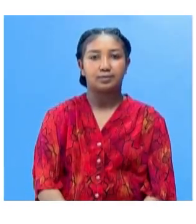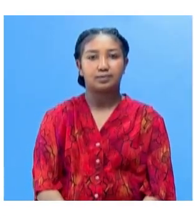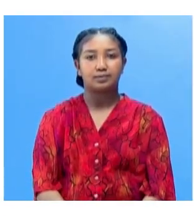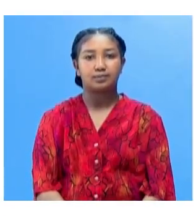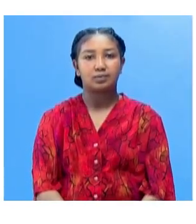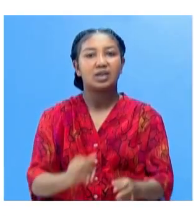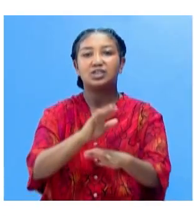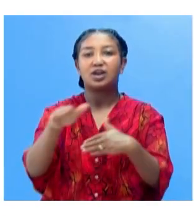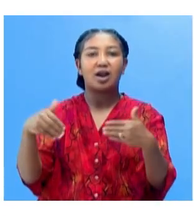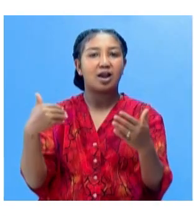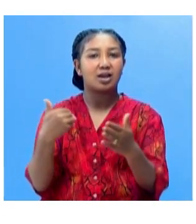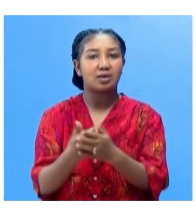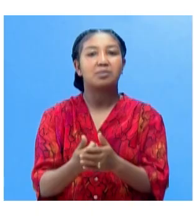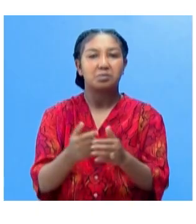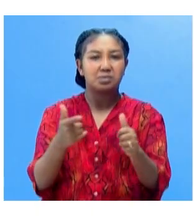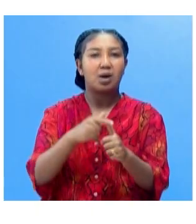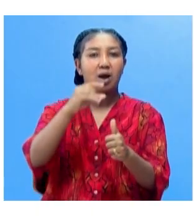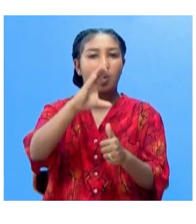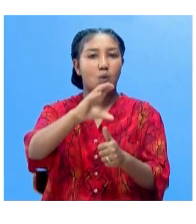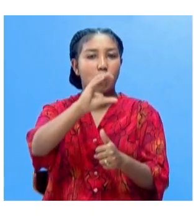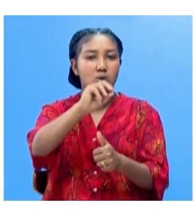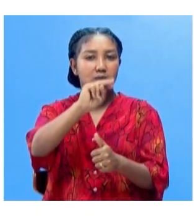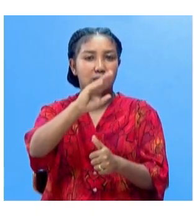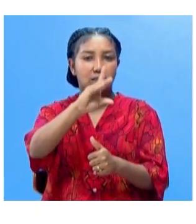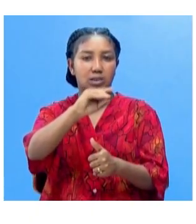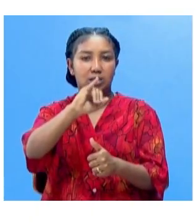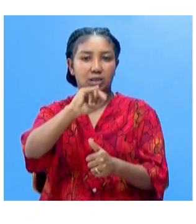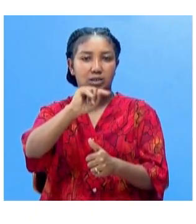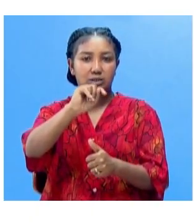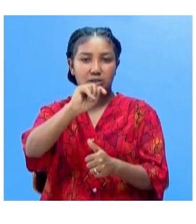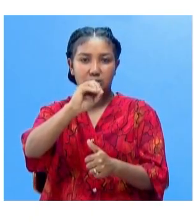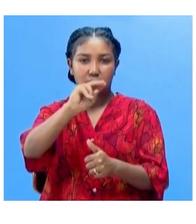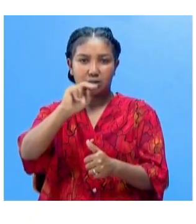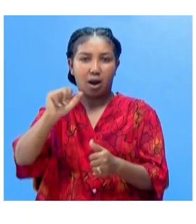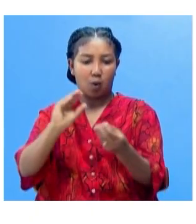Conditionals. Generally, let's talk about conditionals.